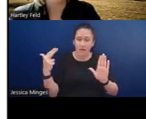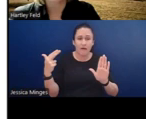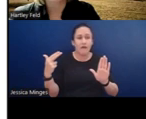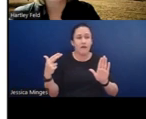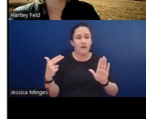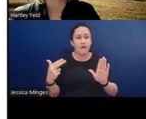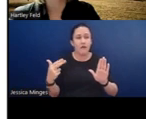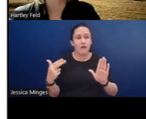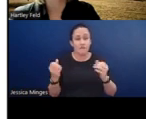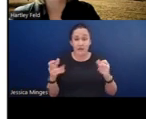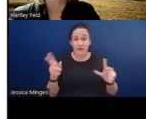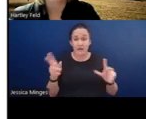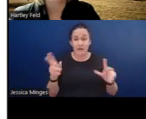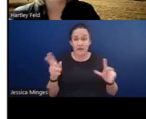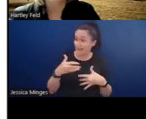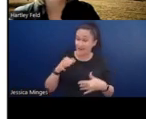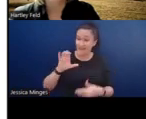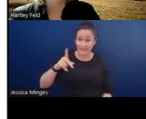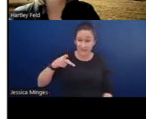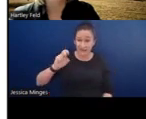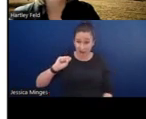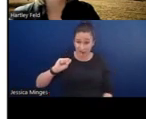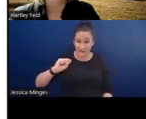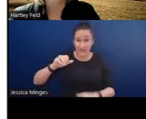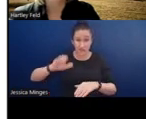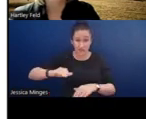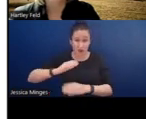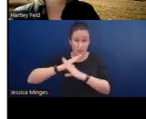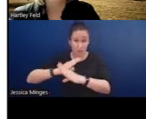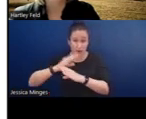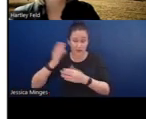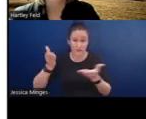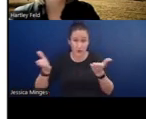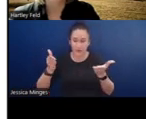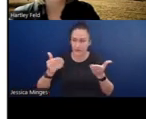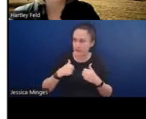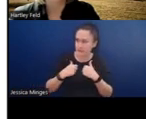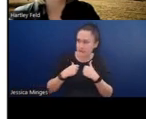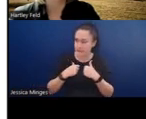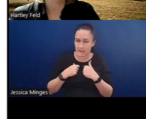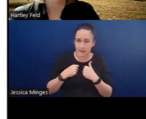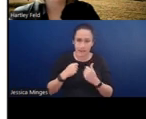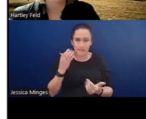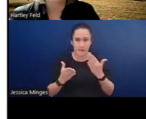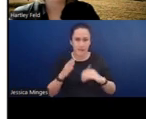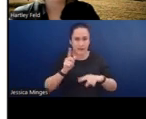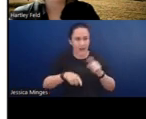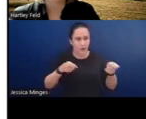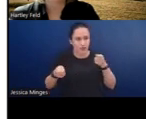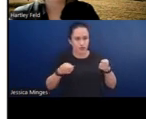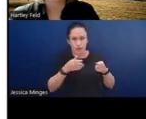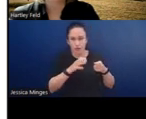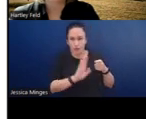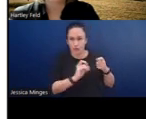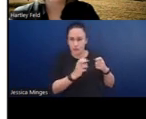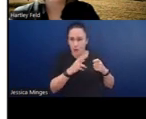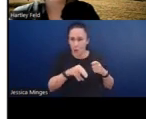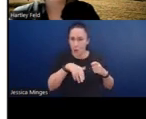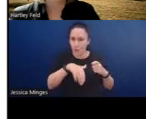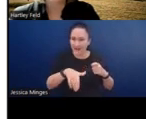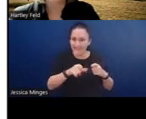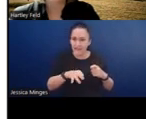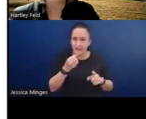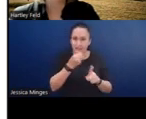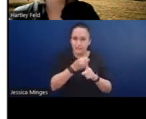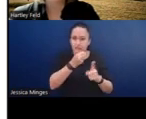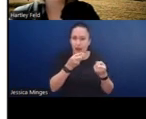is Child Protective Services, and that they will have very little control over a pregnancy if they were to get pregnant.